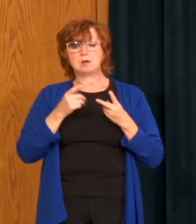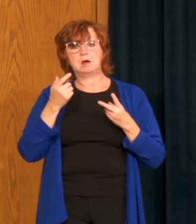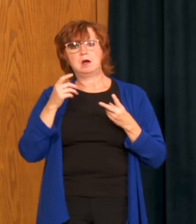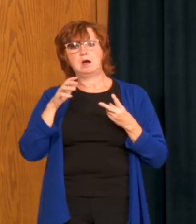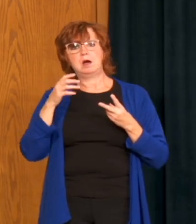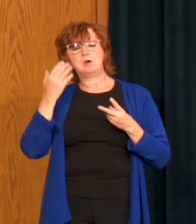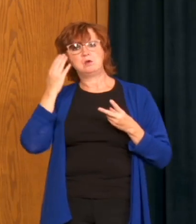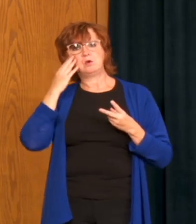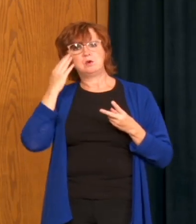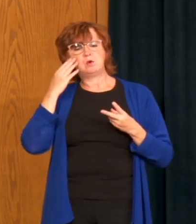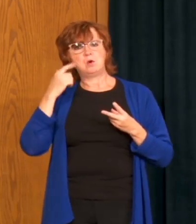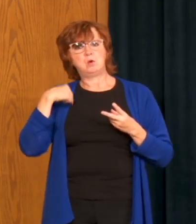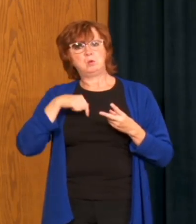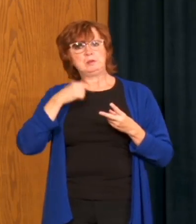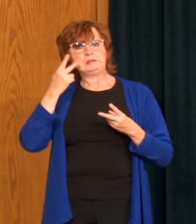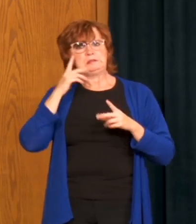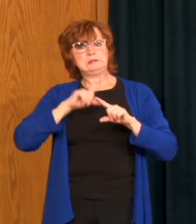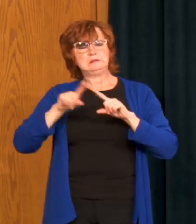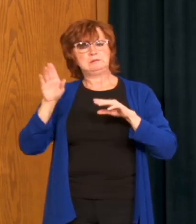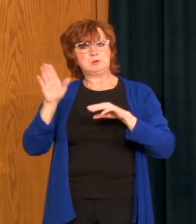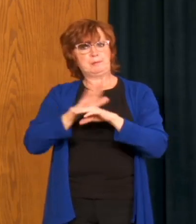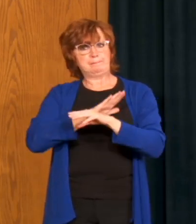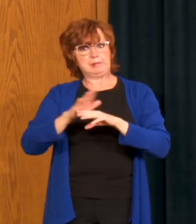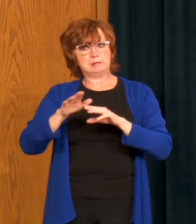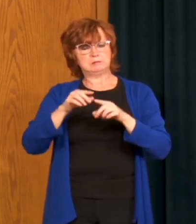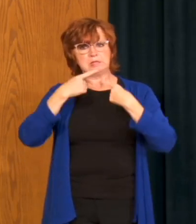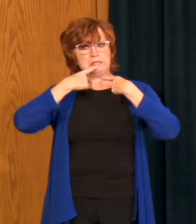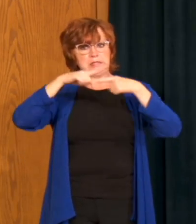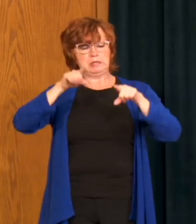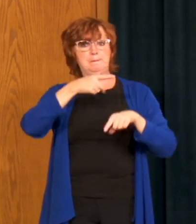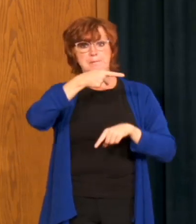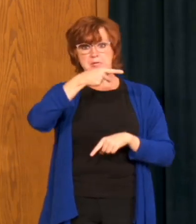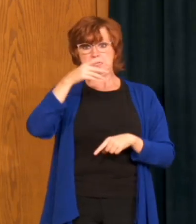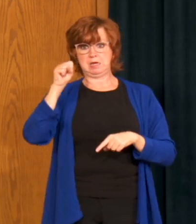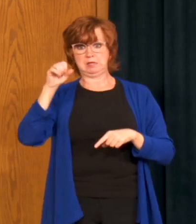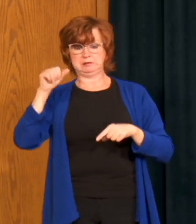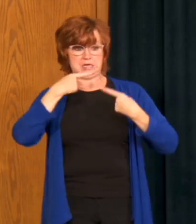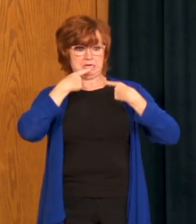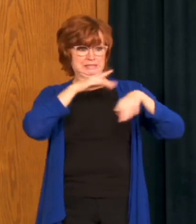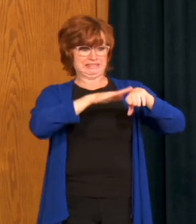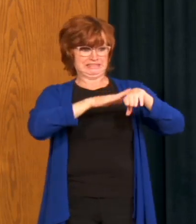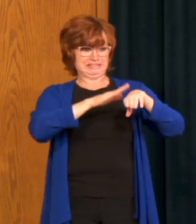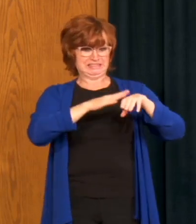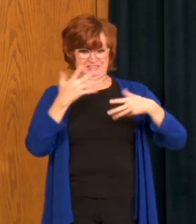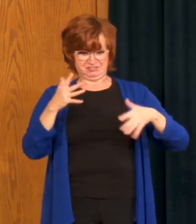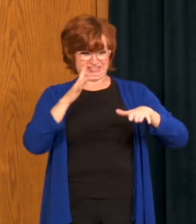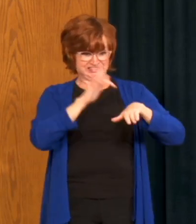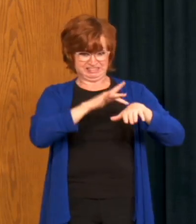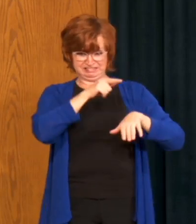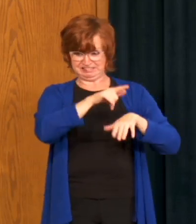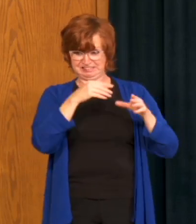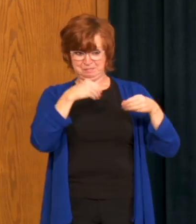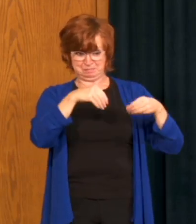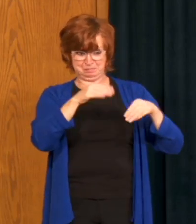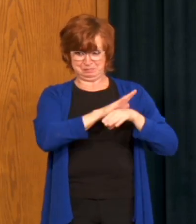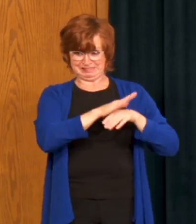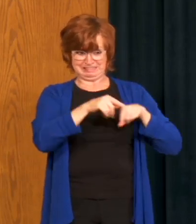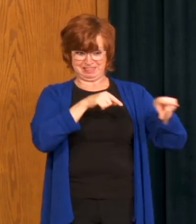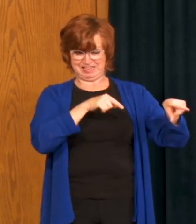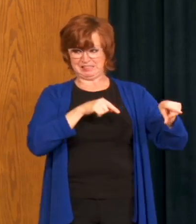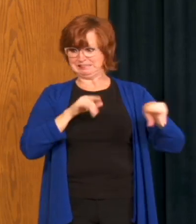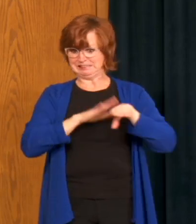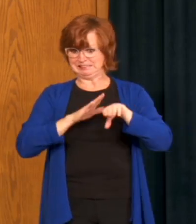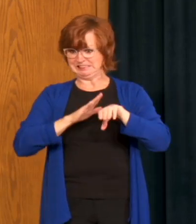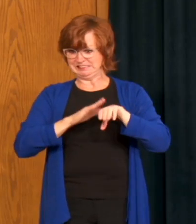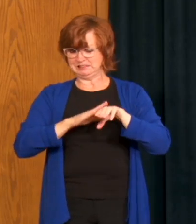example, that were announced in public service announcements. Again, we have to understand that sometimes businesses proactively make that